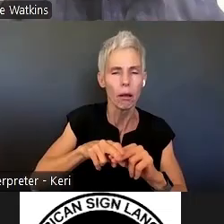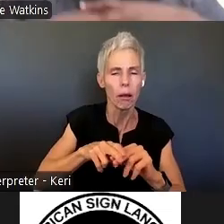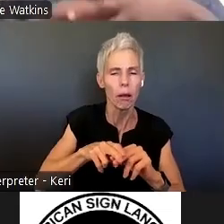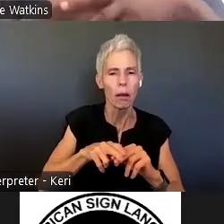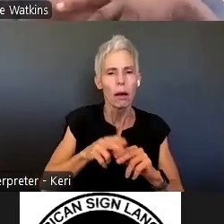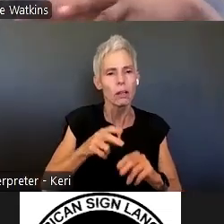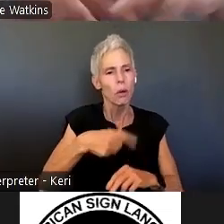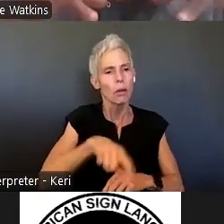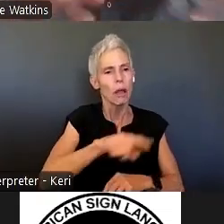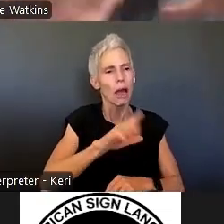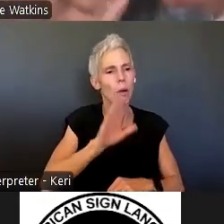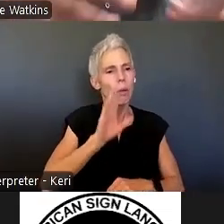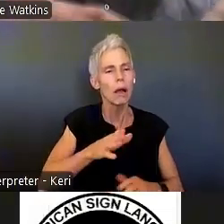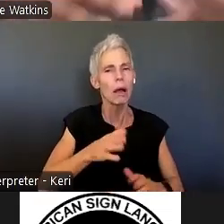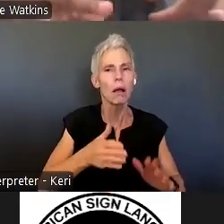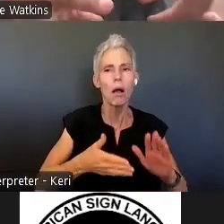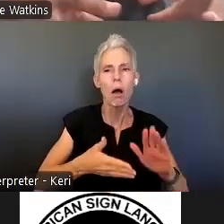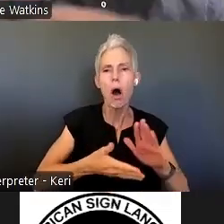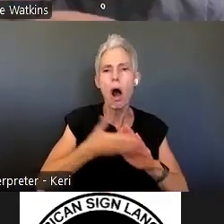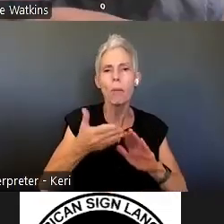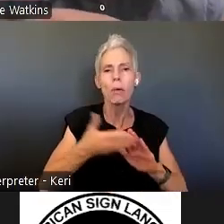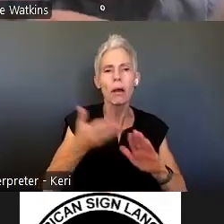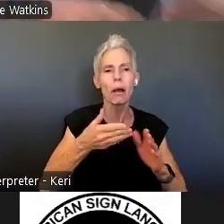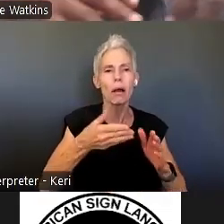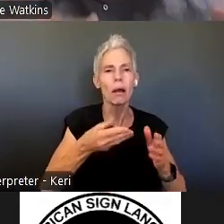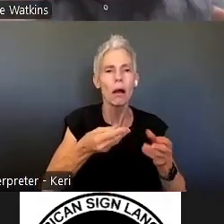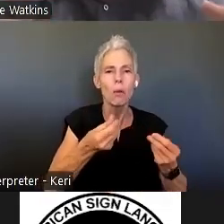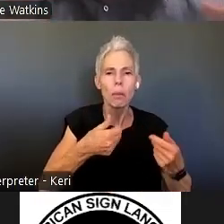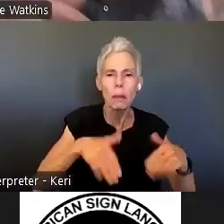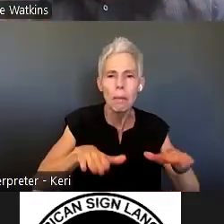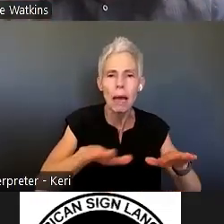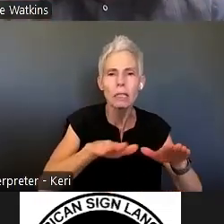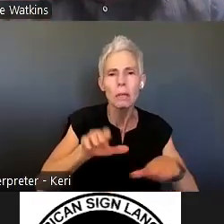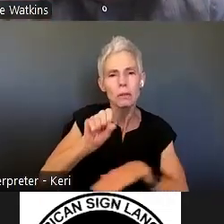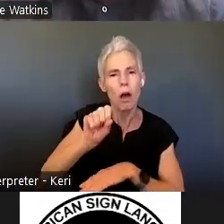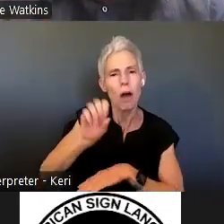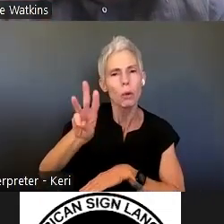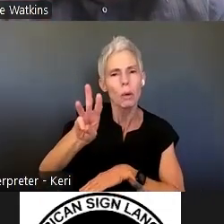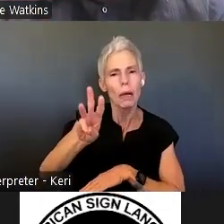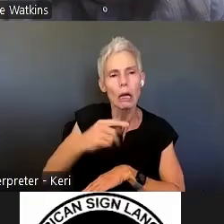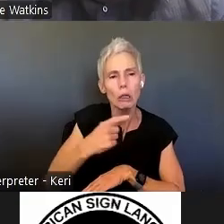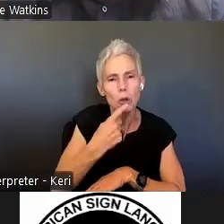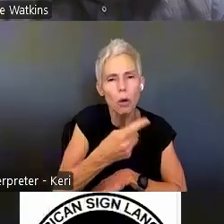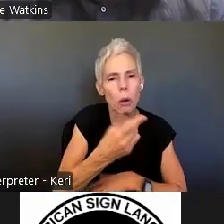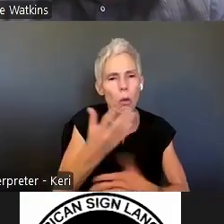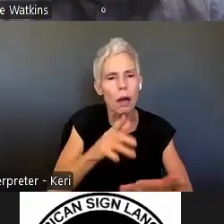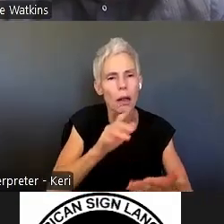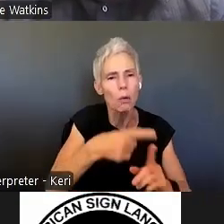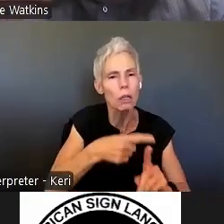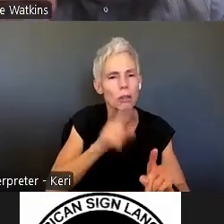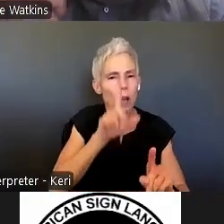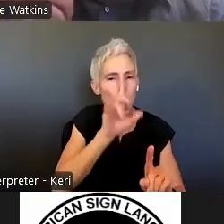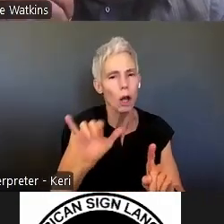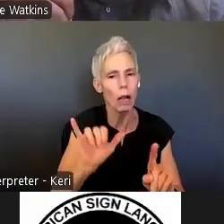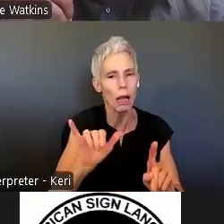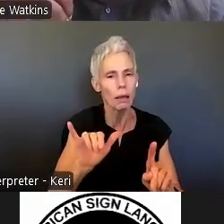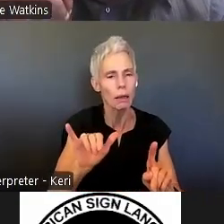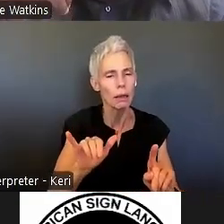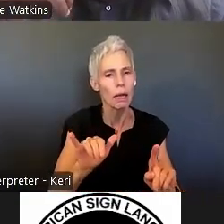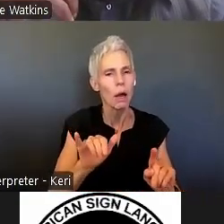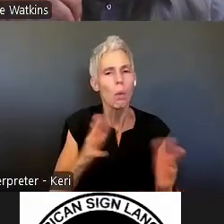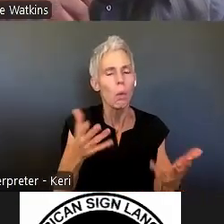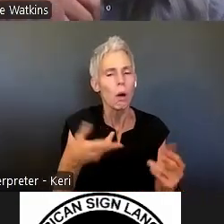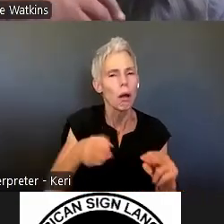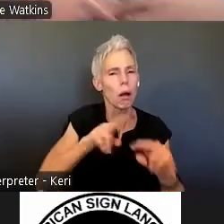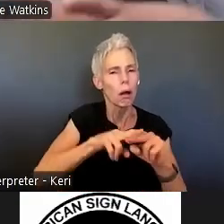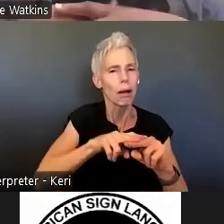operated the property management software, which told them what it was supposed to be, what the rent should be increased to.